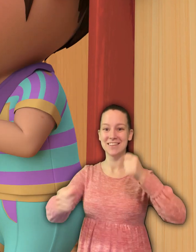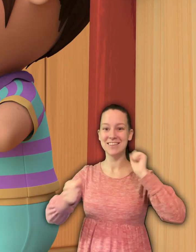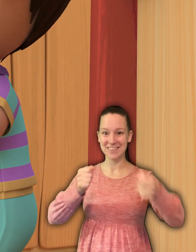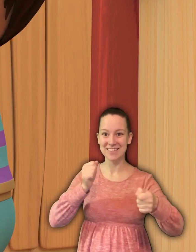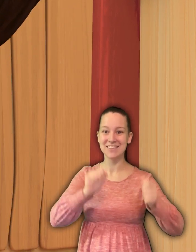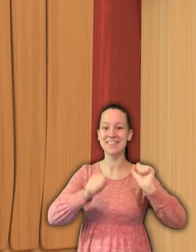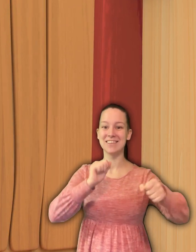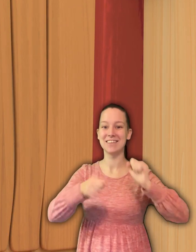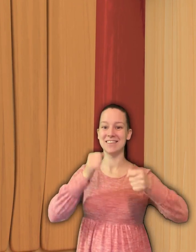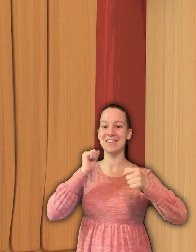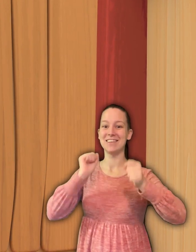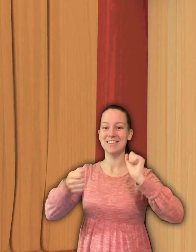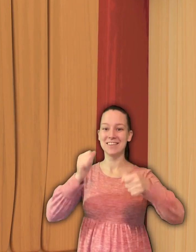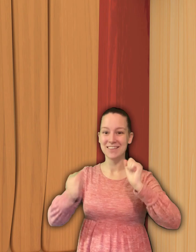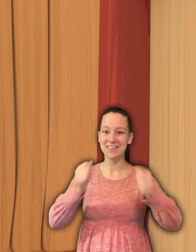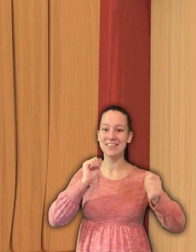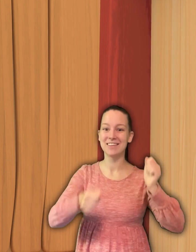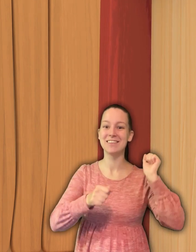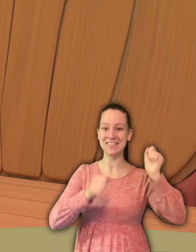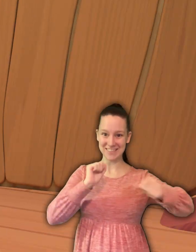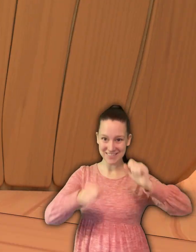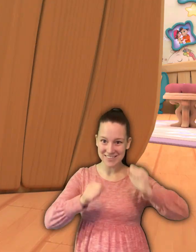thank you